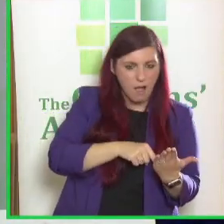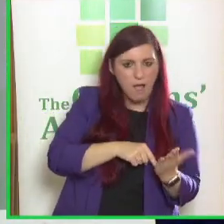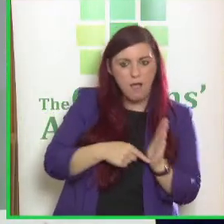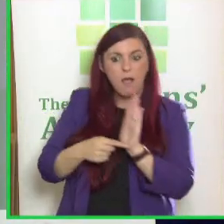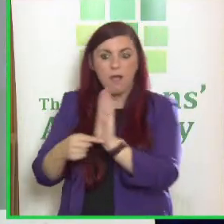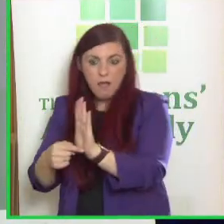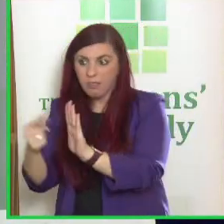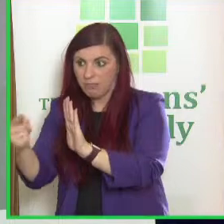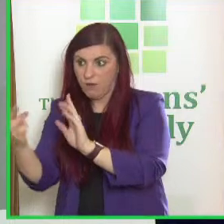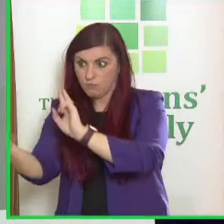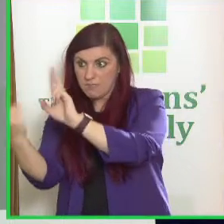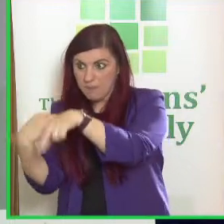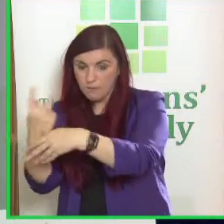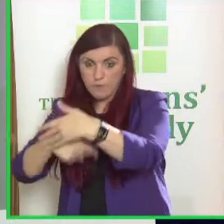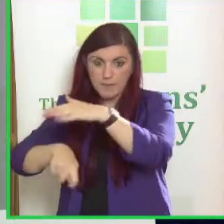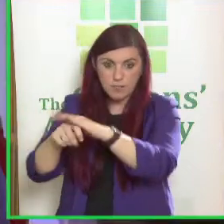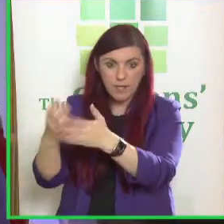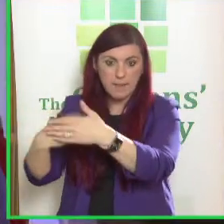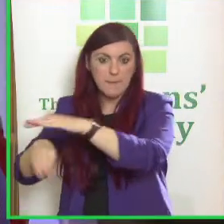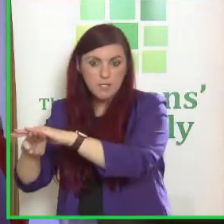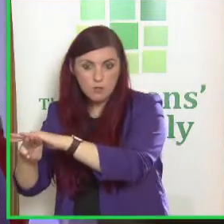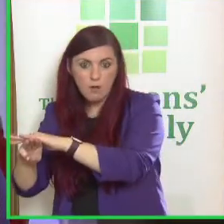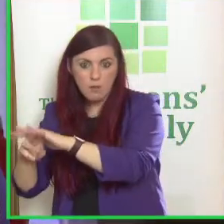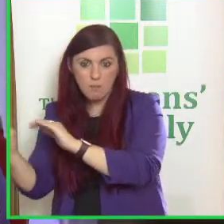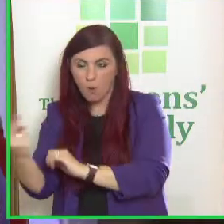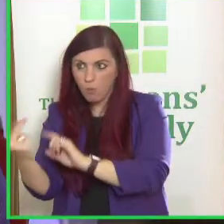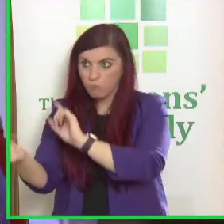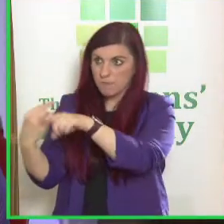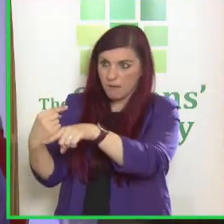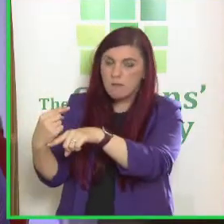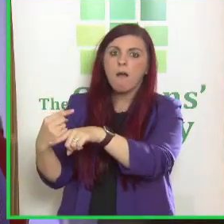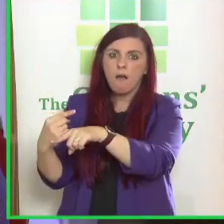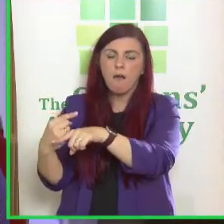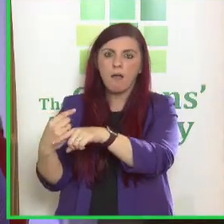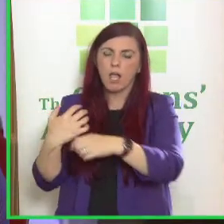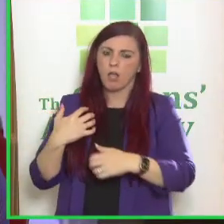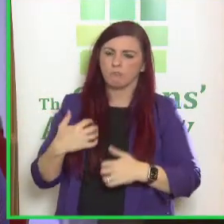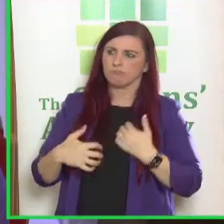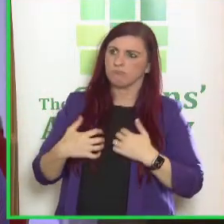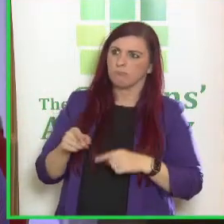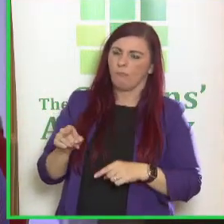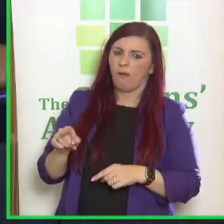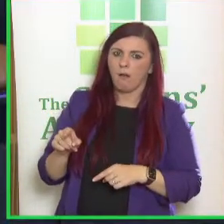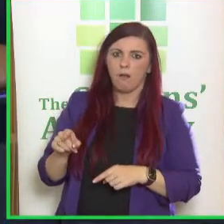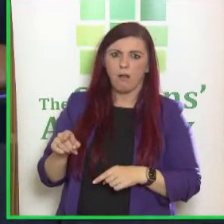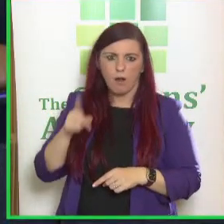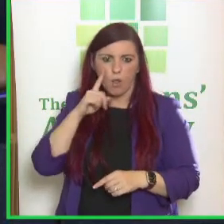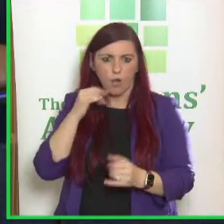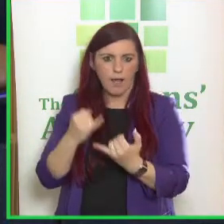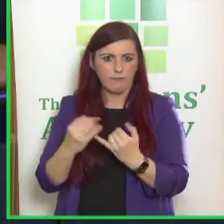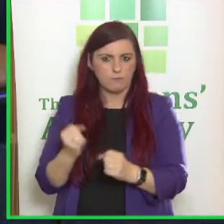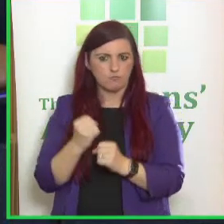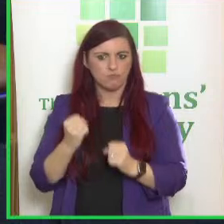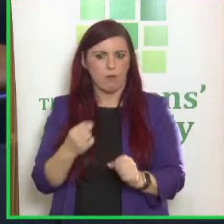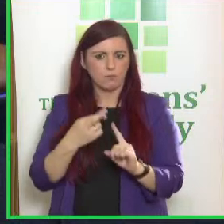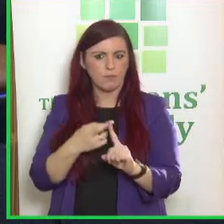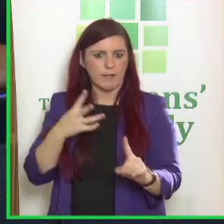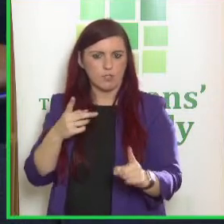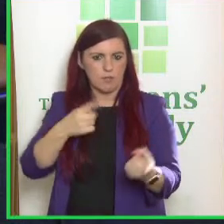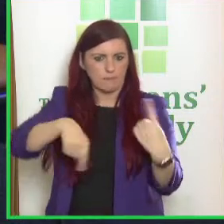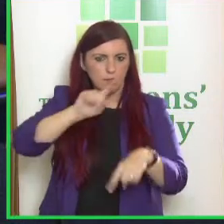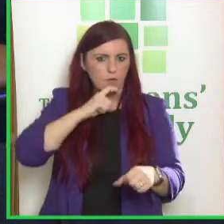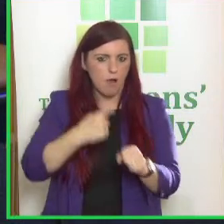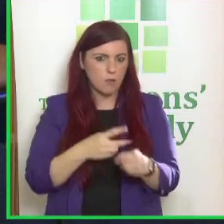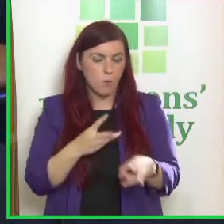the Minister, and the Minister will talk shortly, was very encouraging for me to see that there's a strong recognition something needs